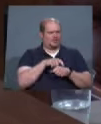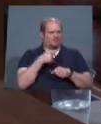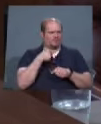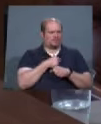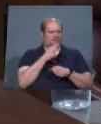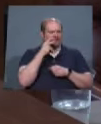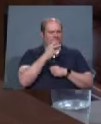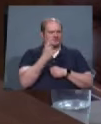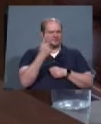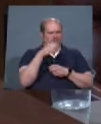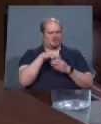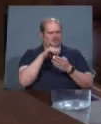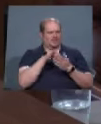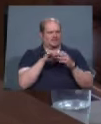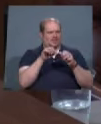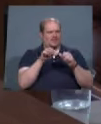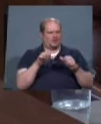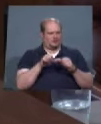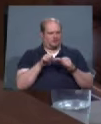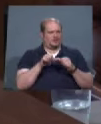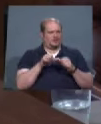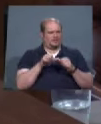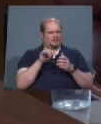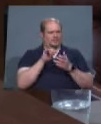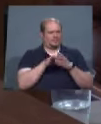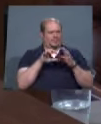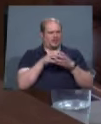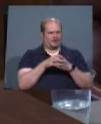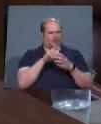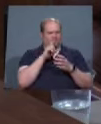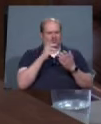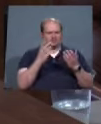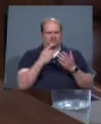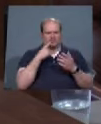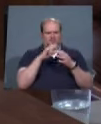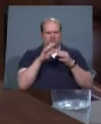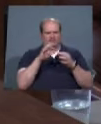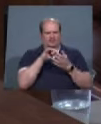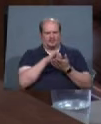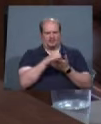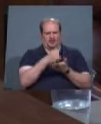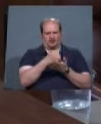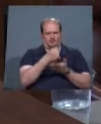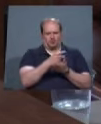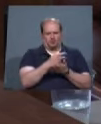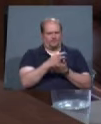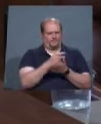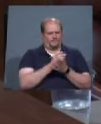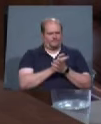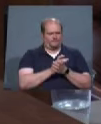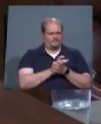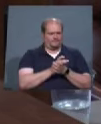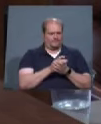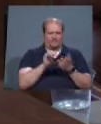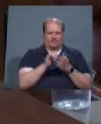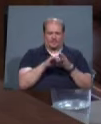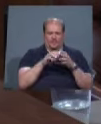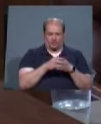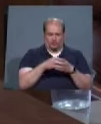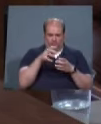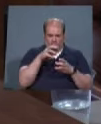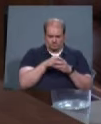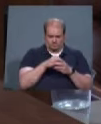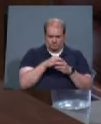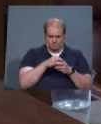seen something in this area, that group has been here saying that they approve it. They are on board with